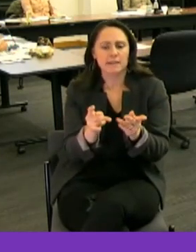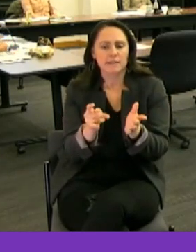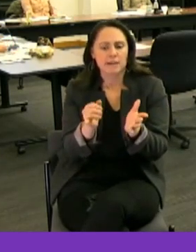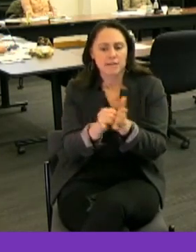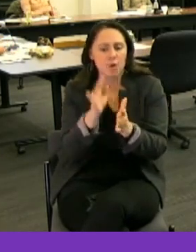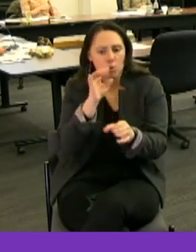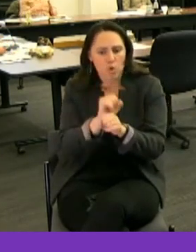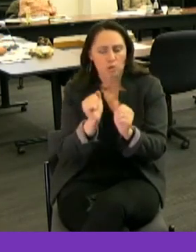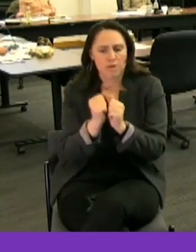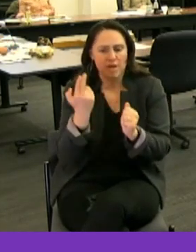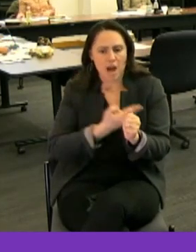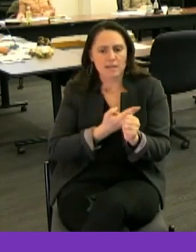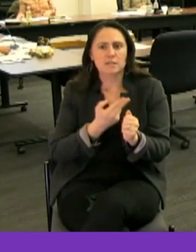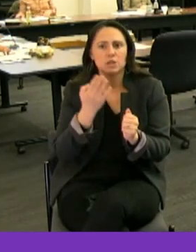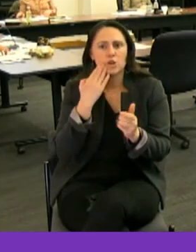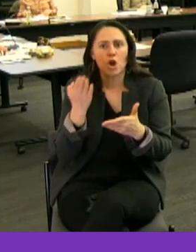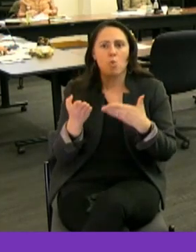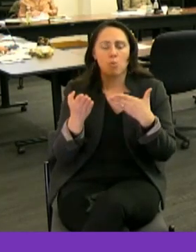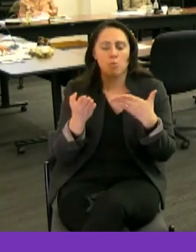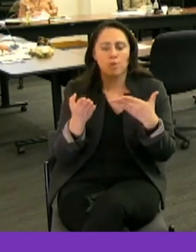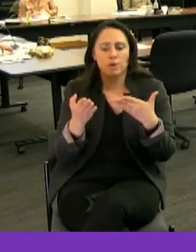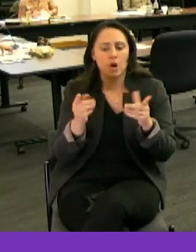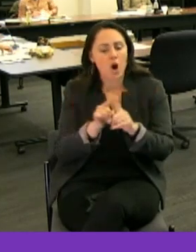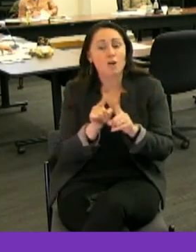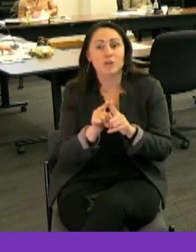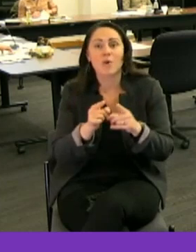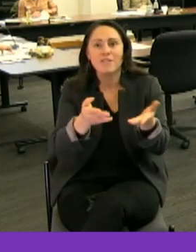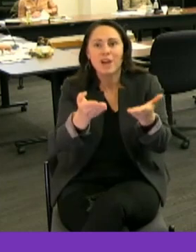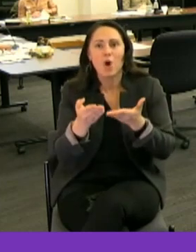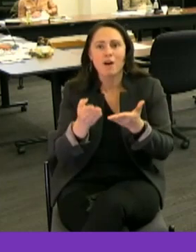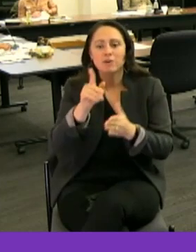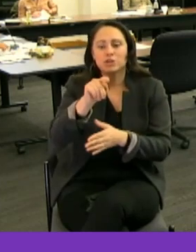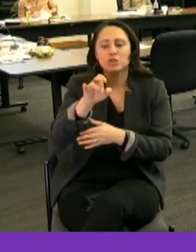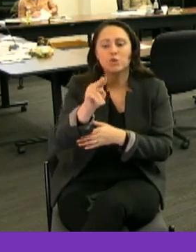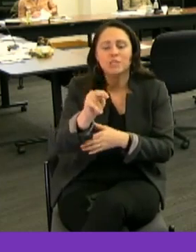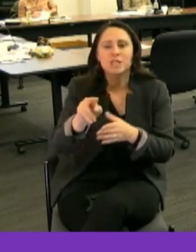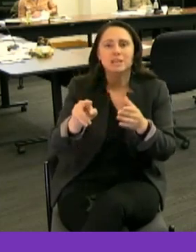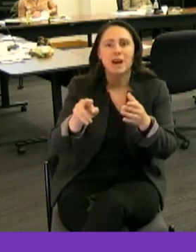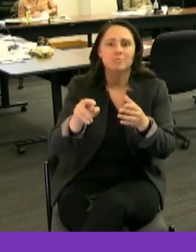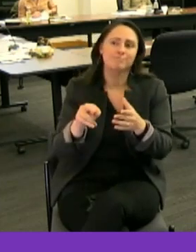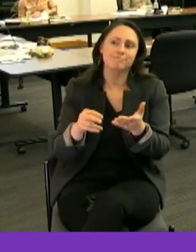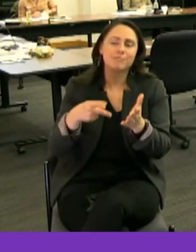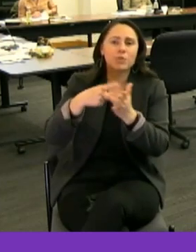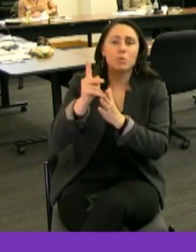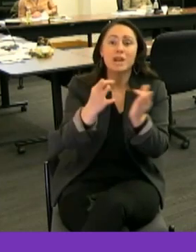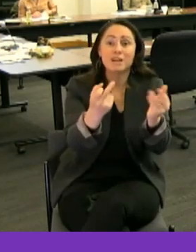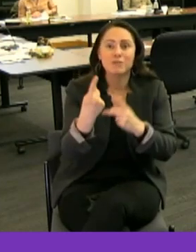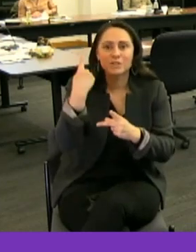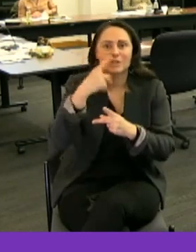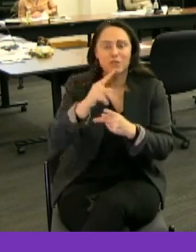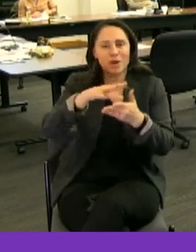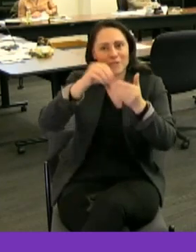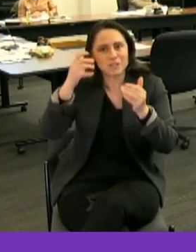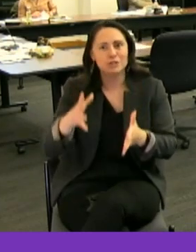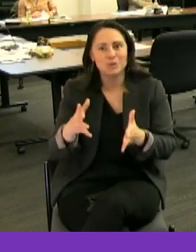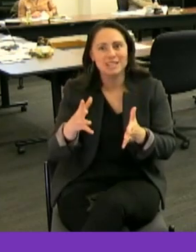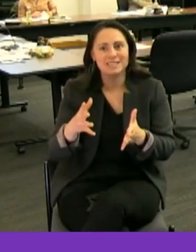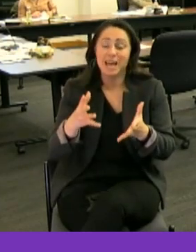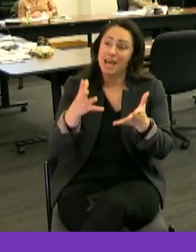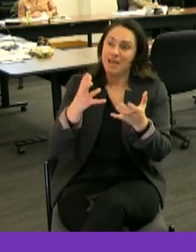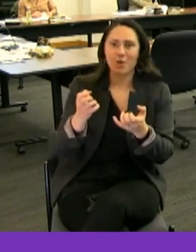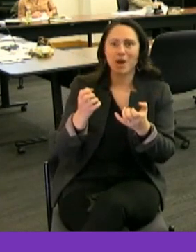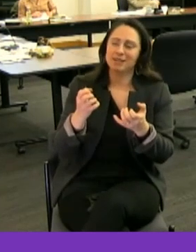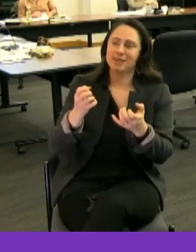They're even offering some tuition reimbursement for our respiratory students. And they want to know, when's your first graduation date?